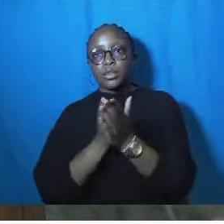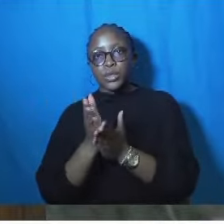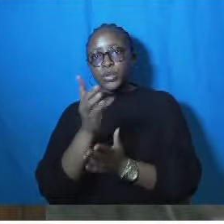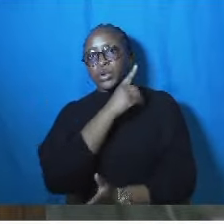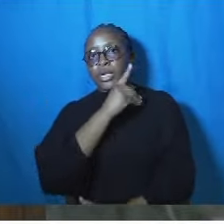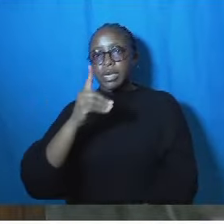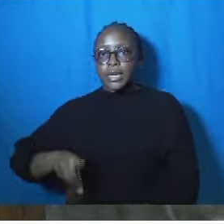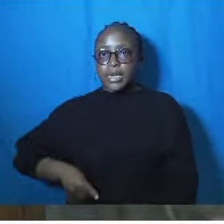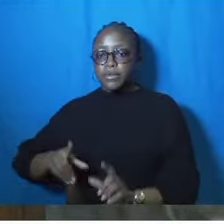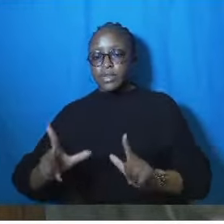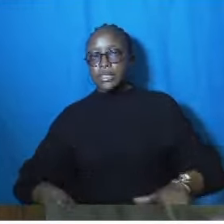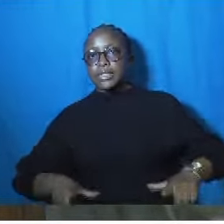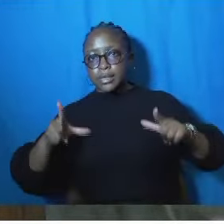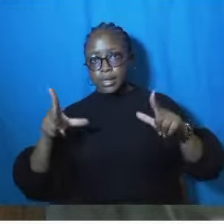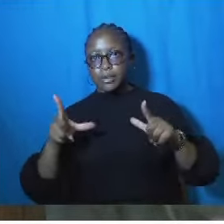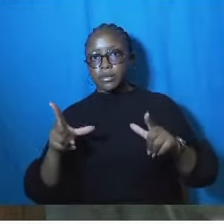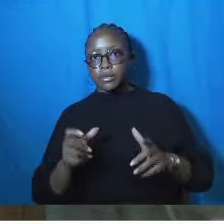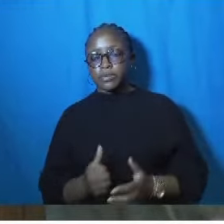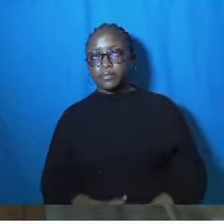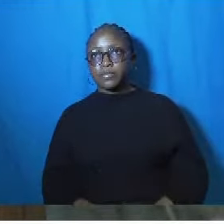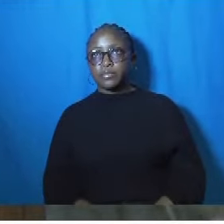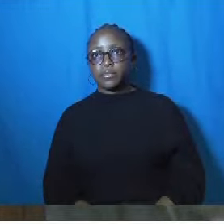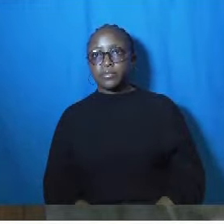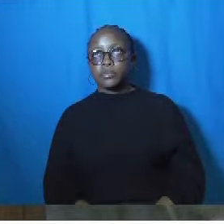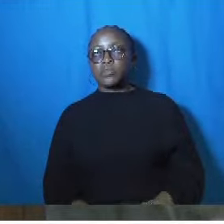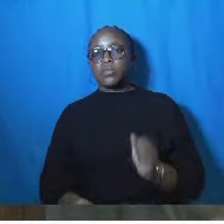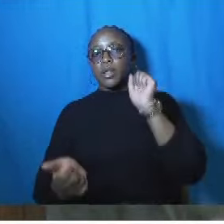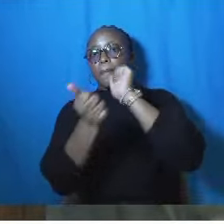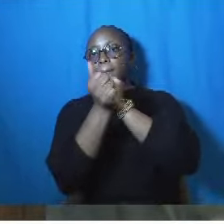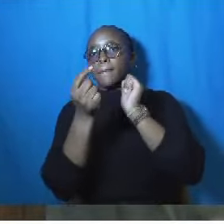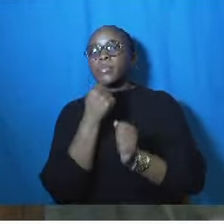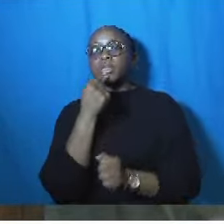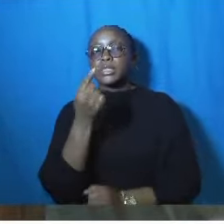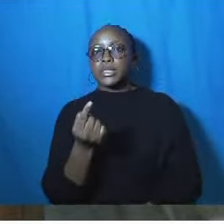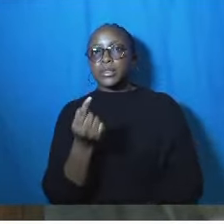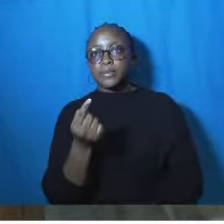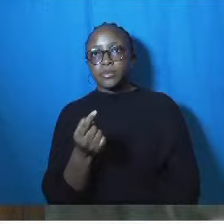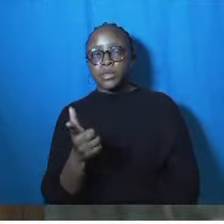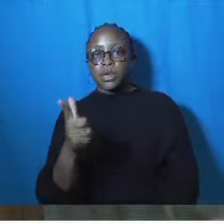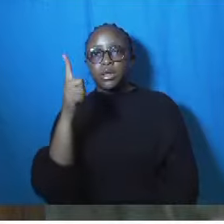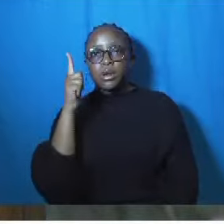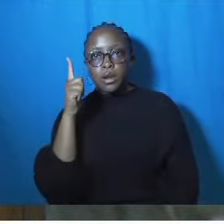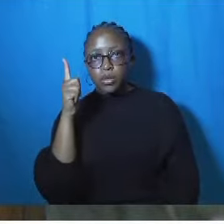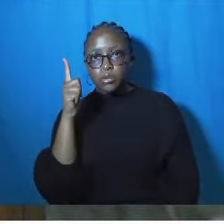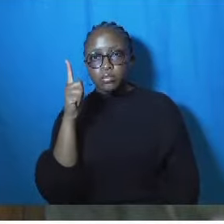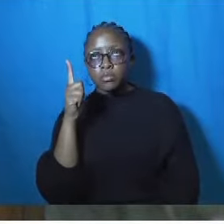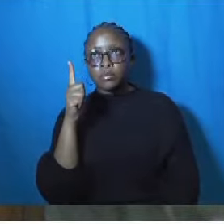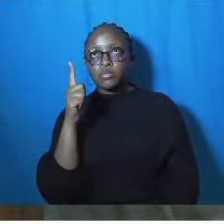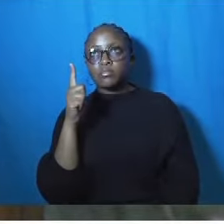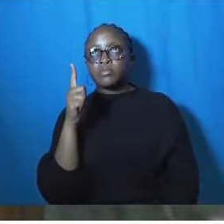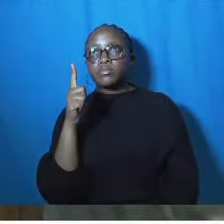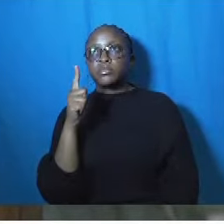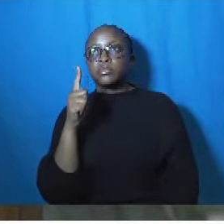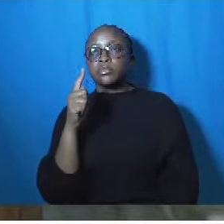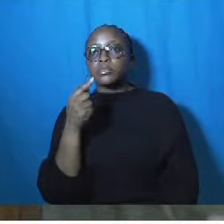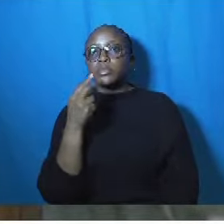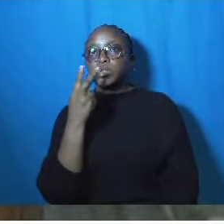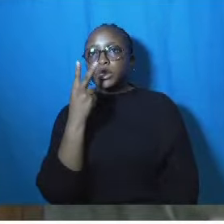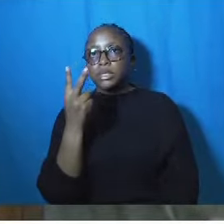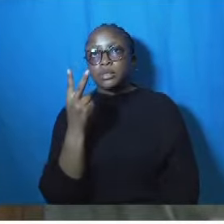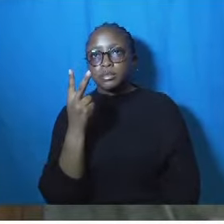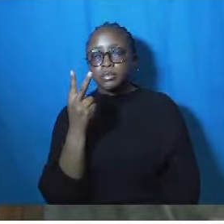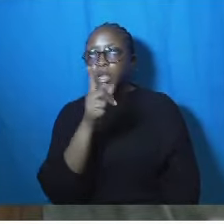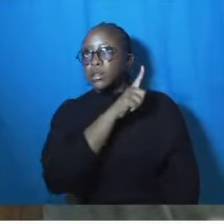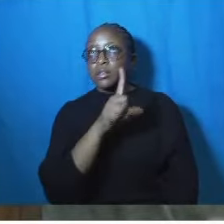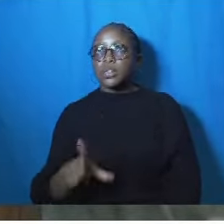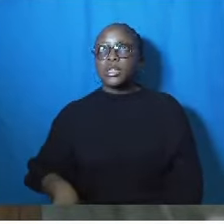of Jesse. So Paul says, the law saw Gentiles rejoicing